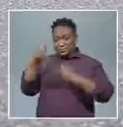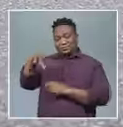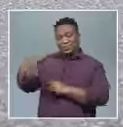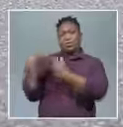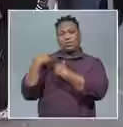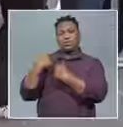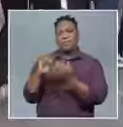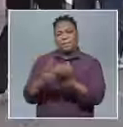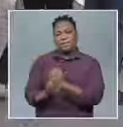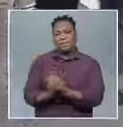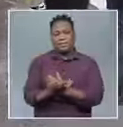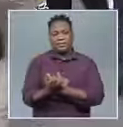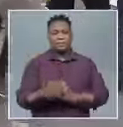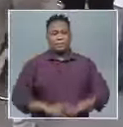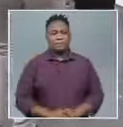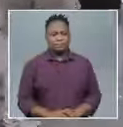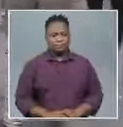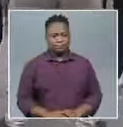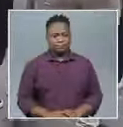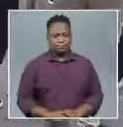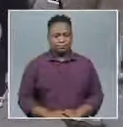incident.